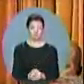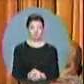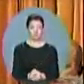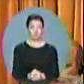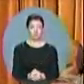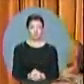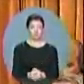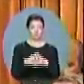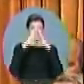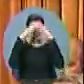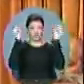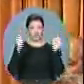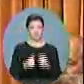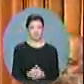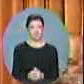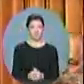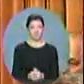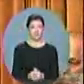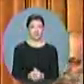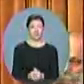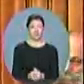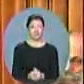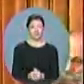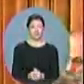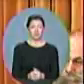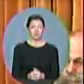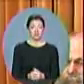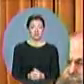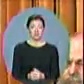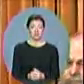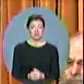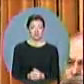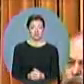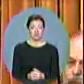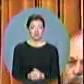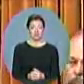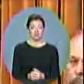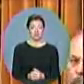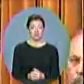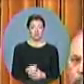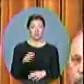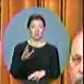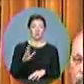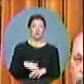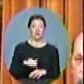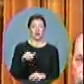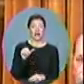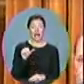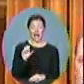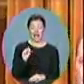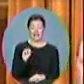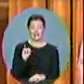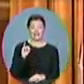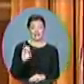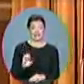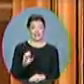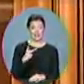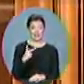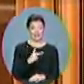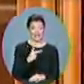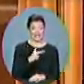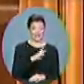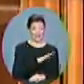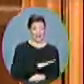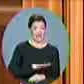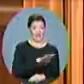Mr. Speaker, the Asia-Pacific Gateway and Corridor Initiative is designed to enhance Canada's access to Asian